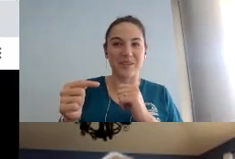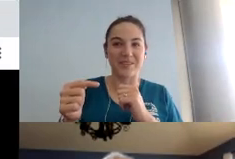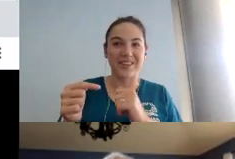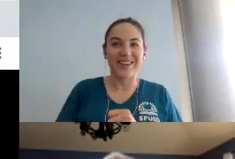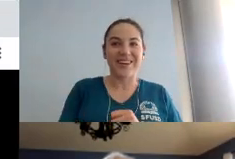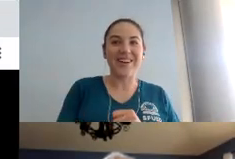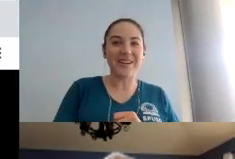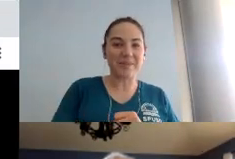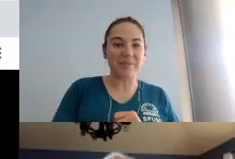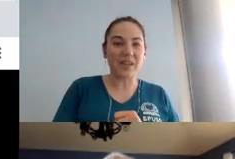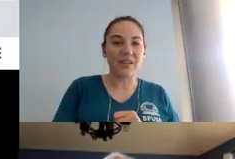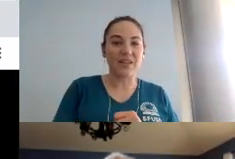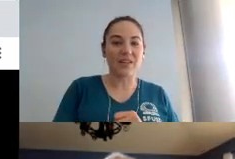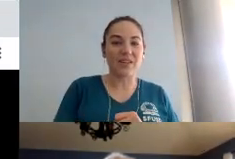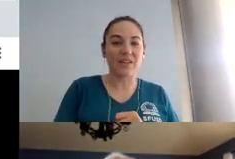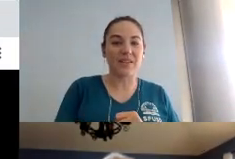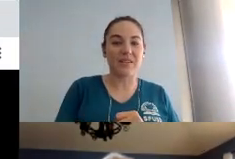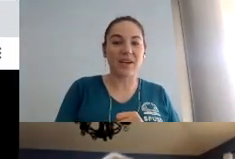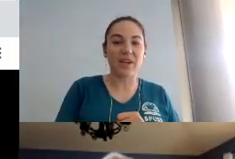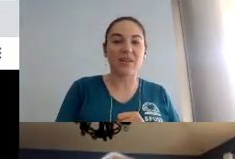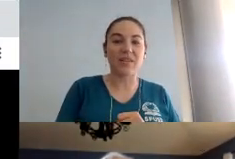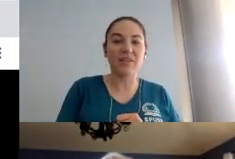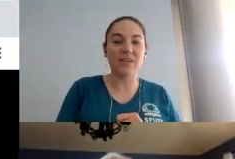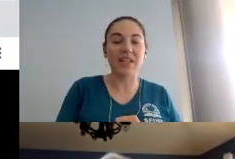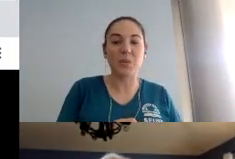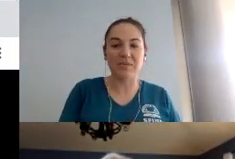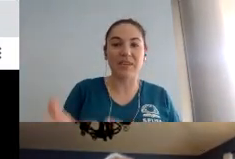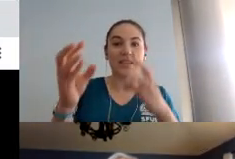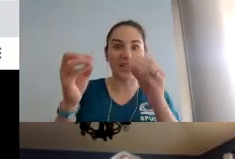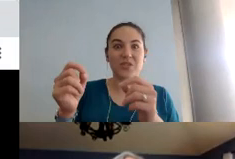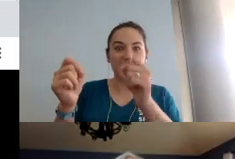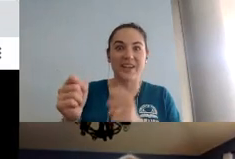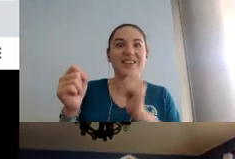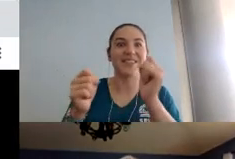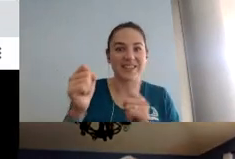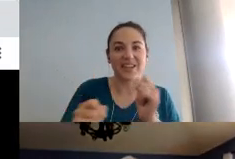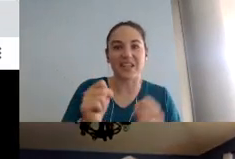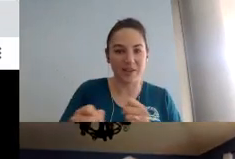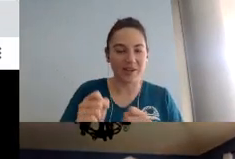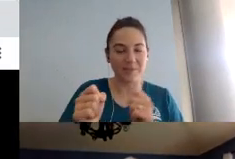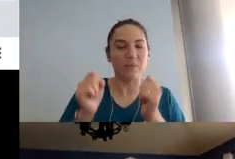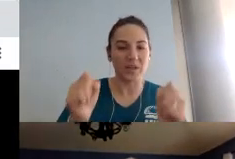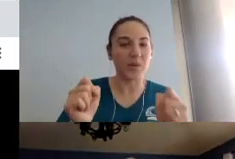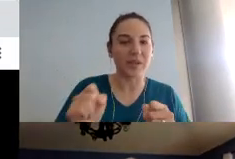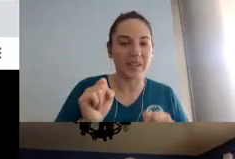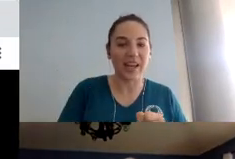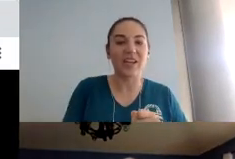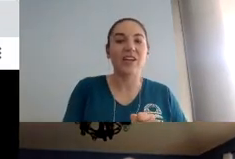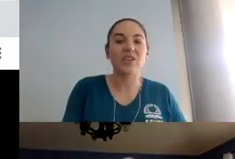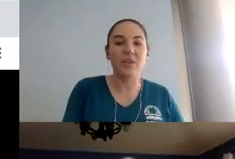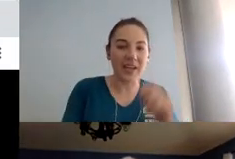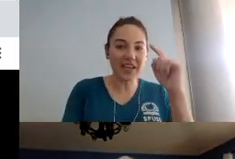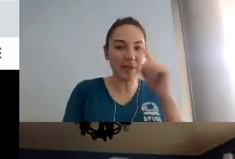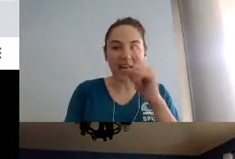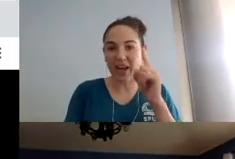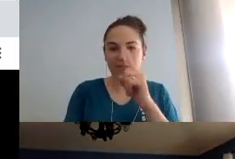person menu. The little down arrow, that's where we found like those extra settings in that settings window we were looking at.